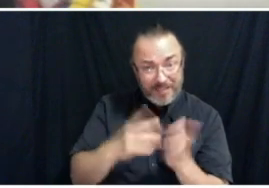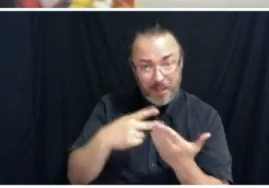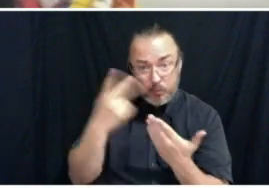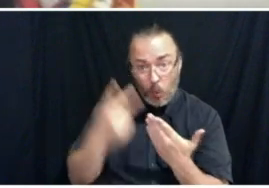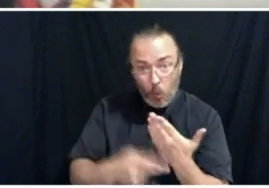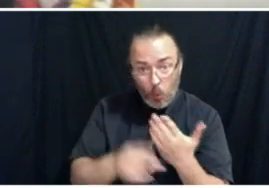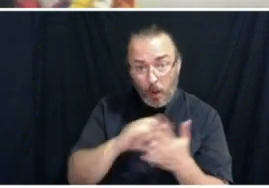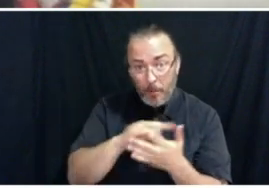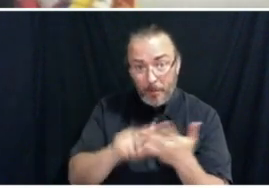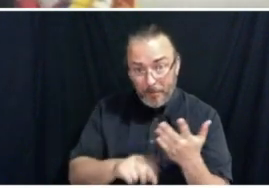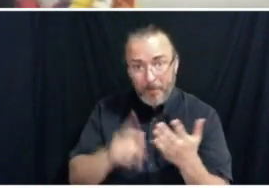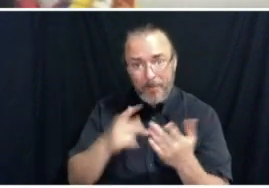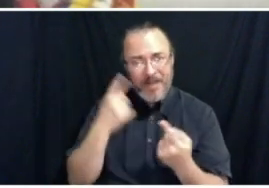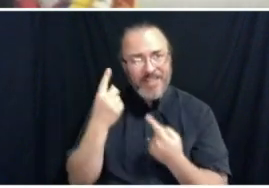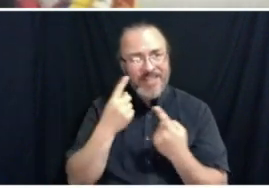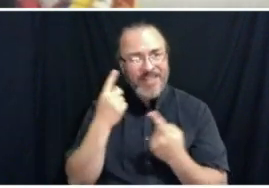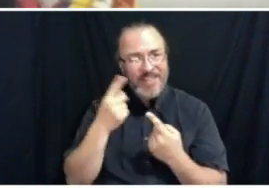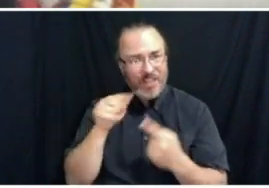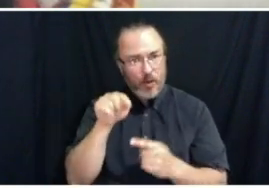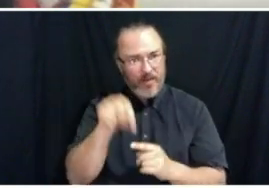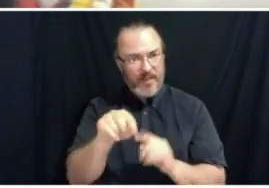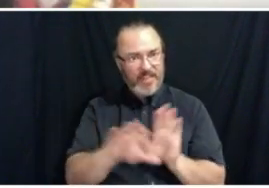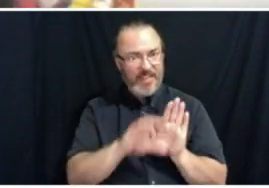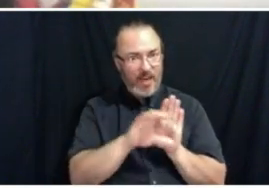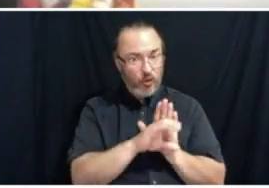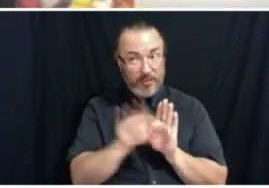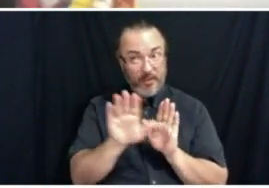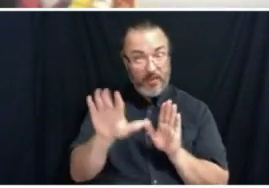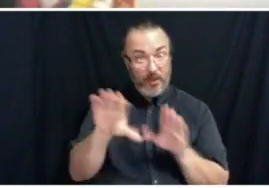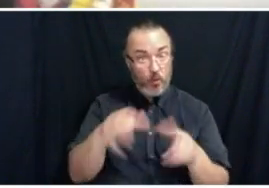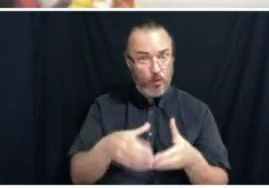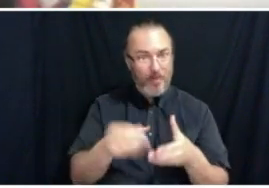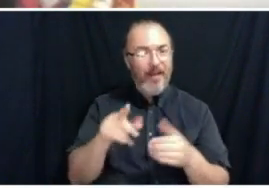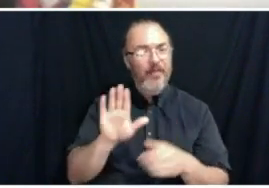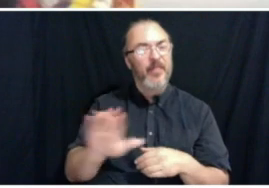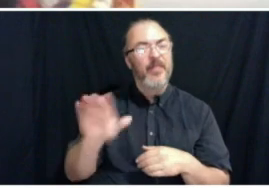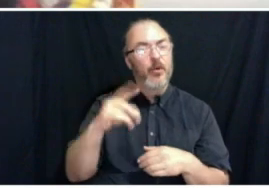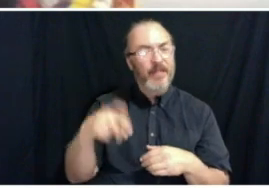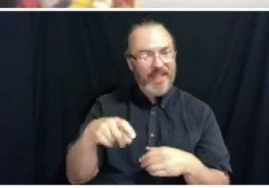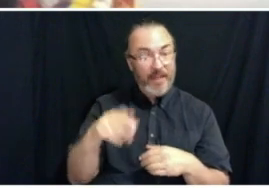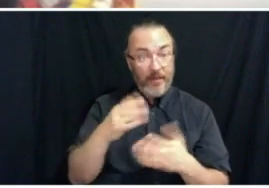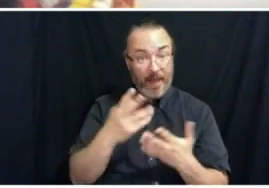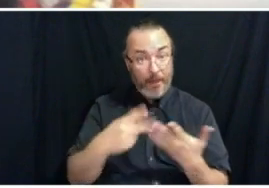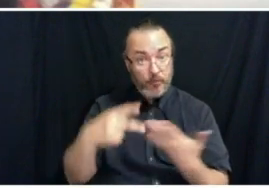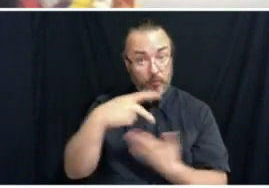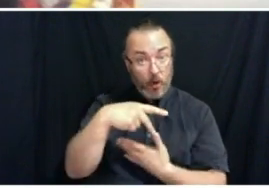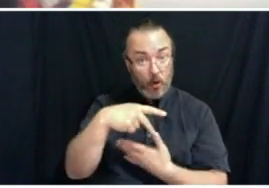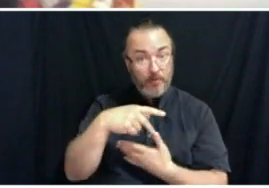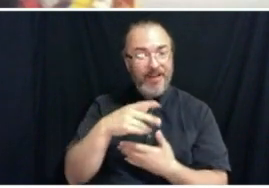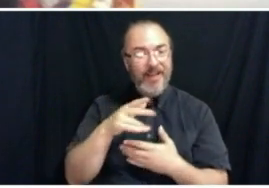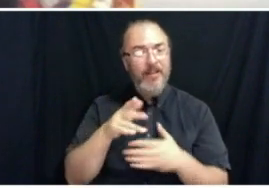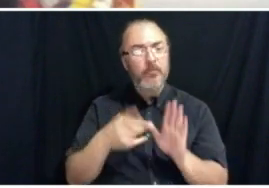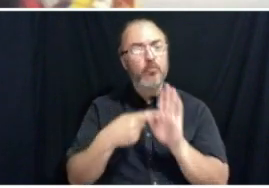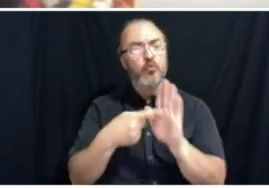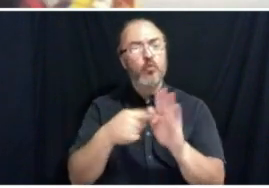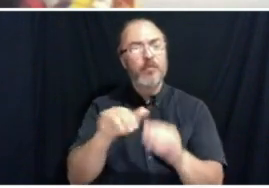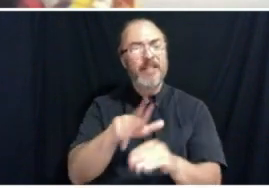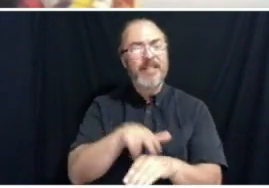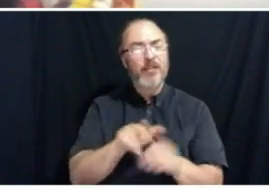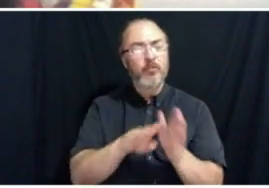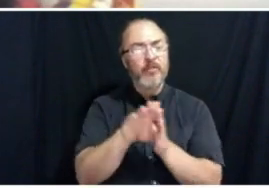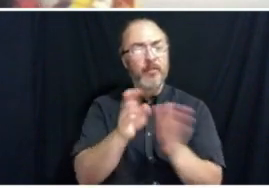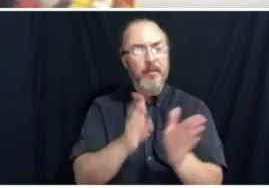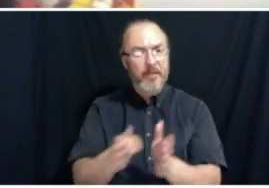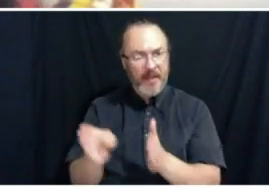considering specific characteristics and needs. This prioritization is reflected in the National Development Plan, follow-up